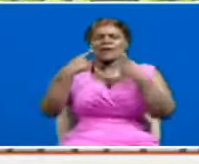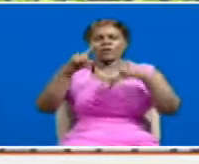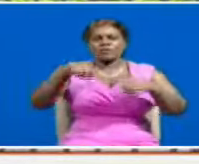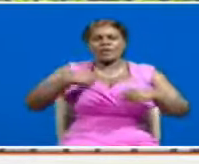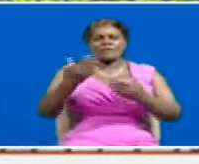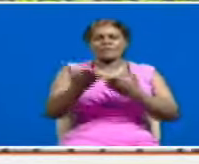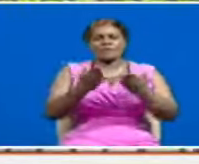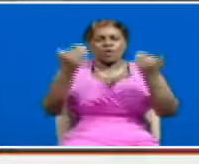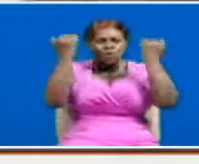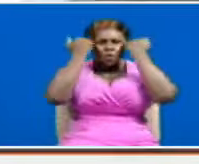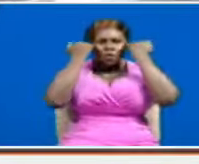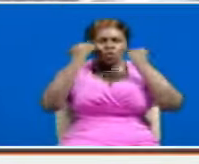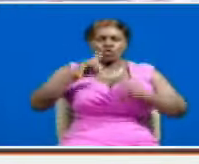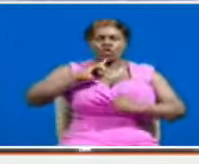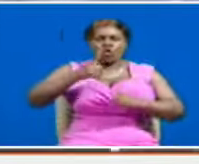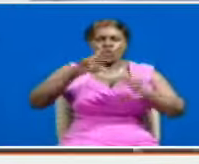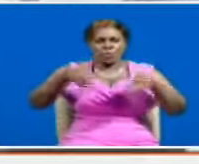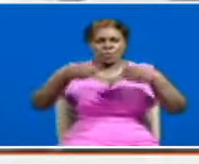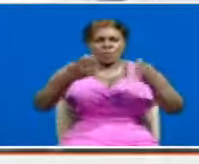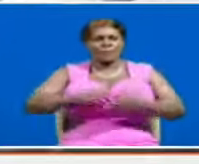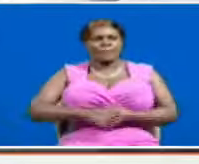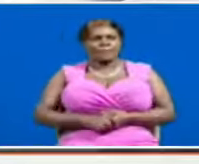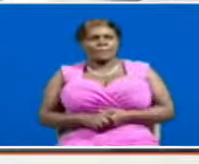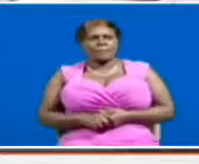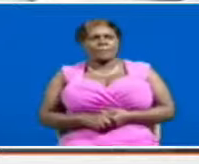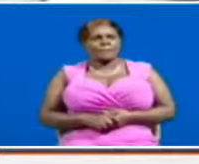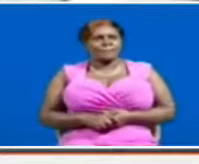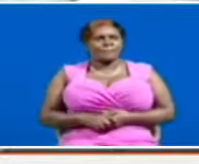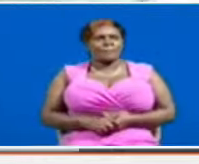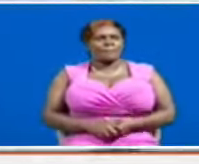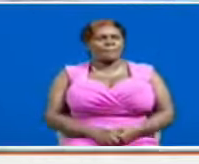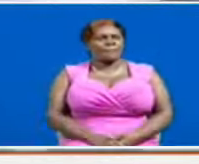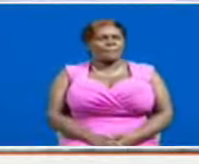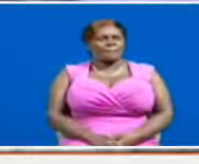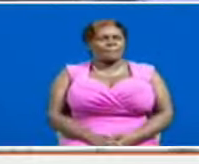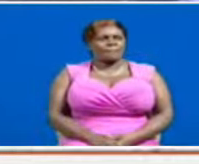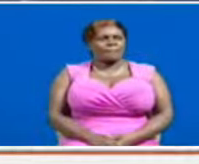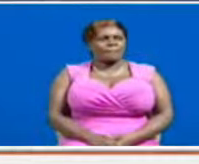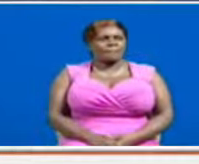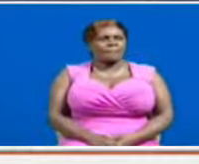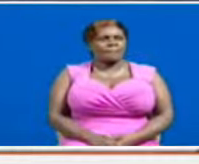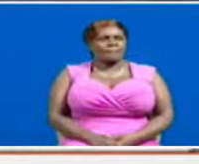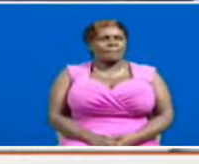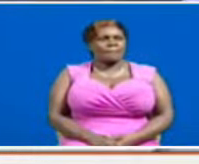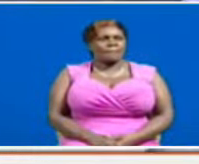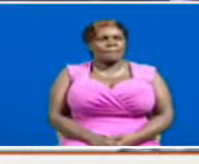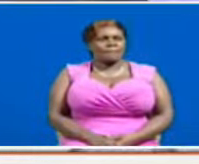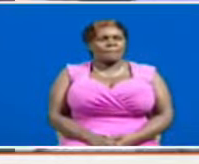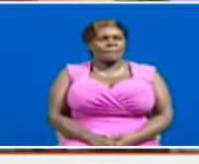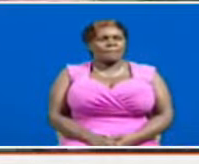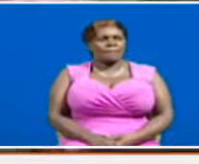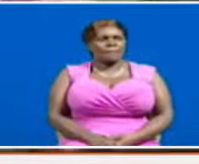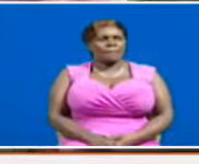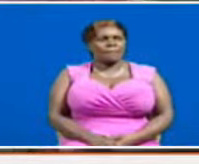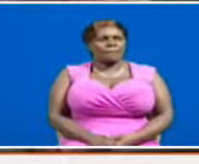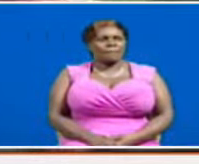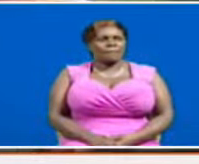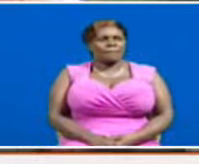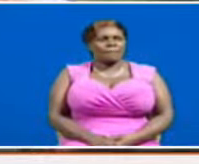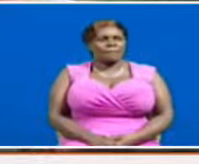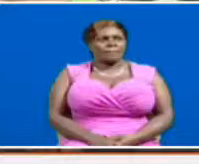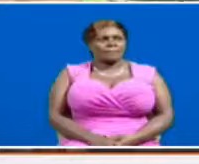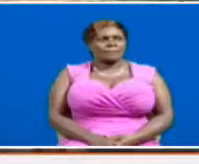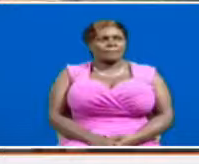them with the court order. You also respect authority. Anna Kuita. Wakili, don't instruct me. I'm not. Yes. She's the one calling you. Anna, the judge can